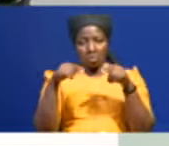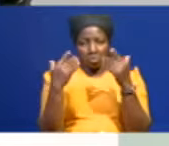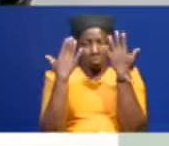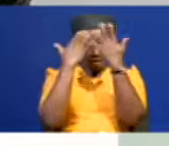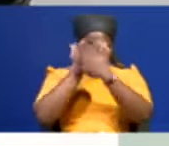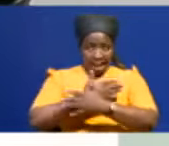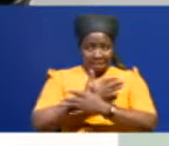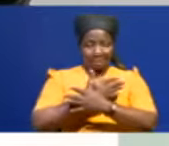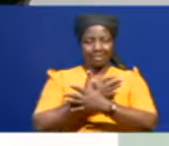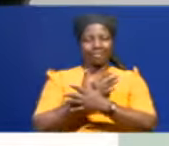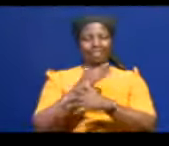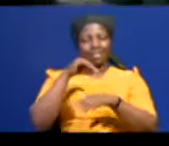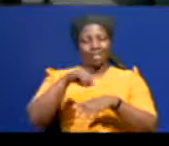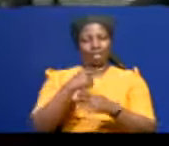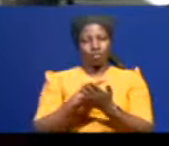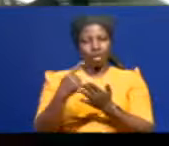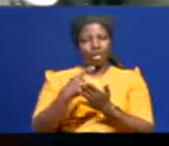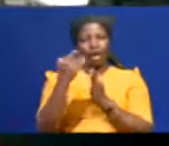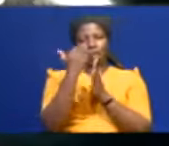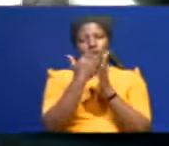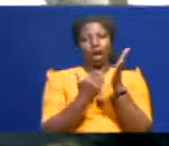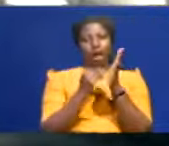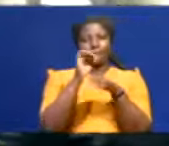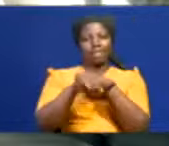and Theatre.